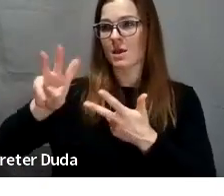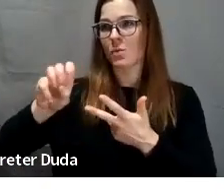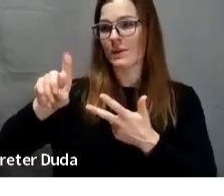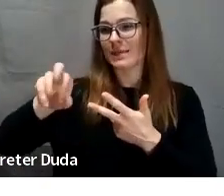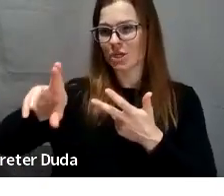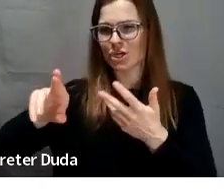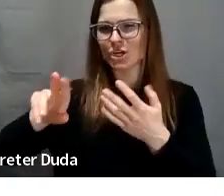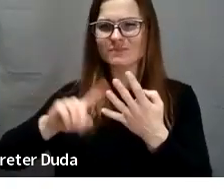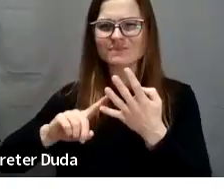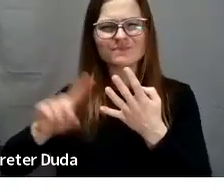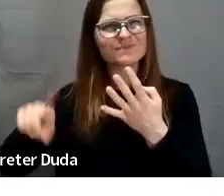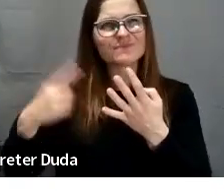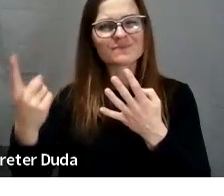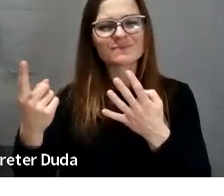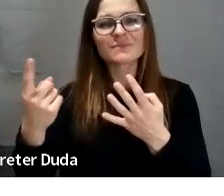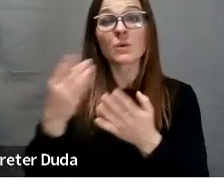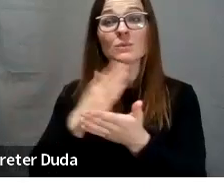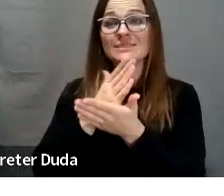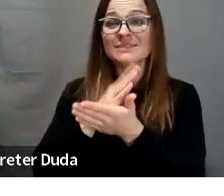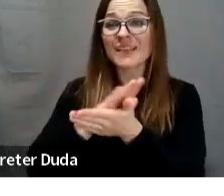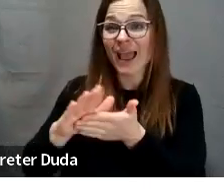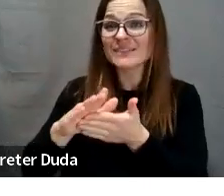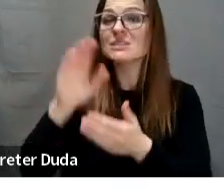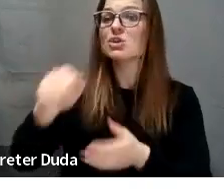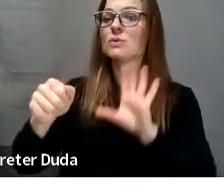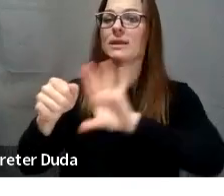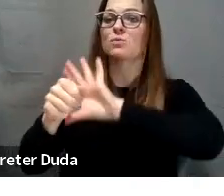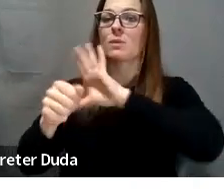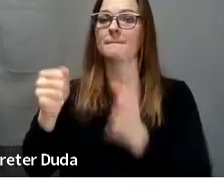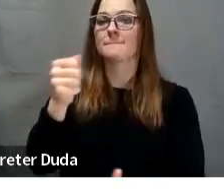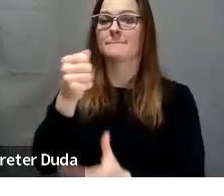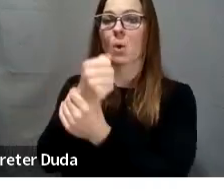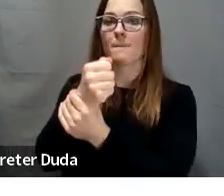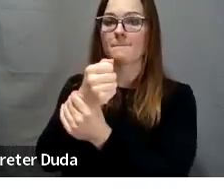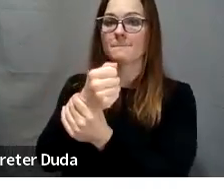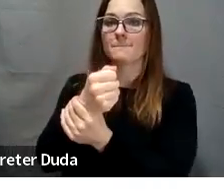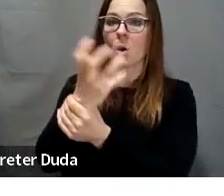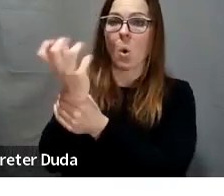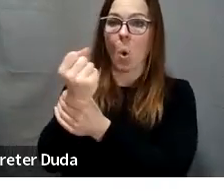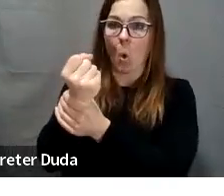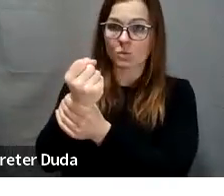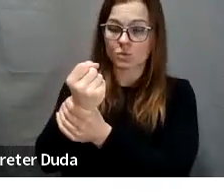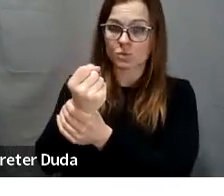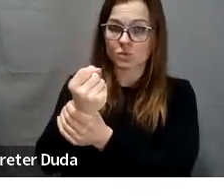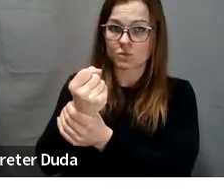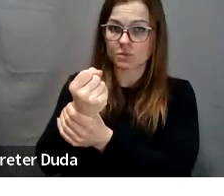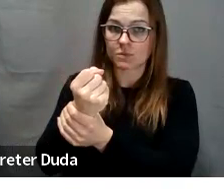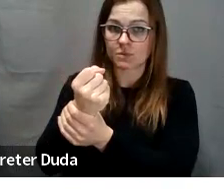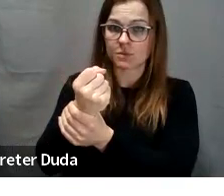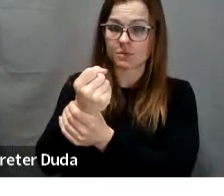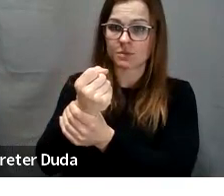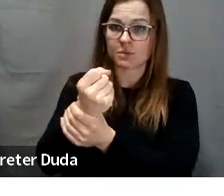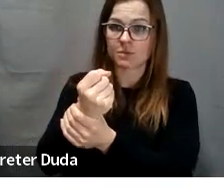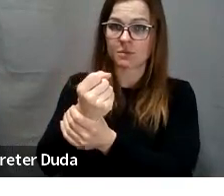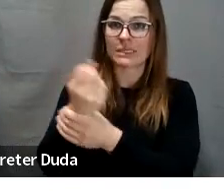And what's nice about this is that you can put this around your wrist and you hold it, you hold the grip. So it's actually